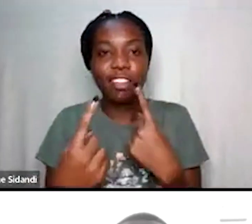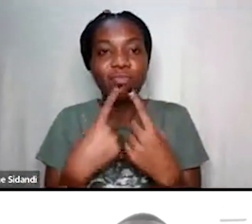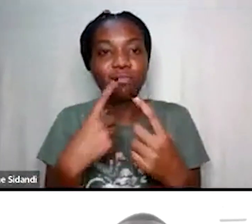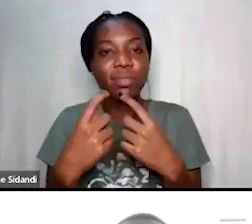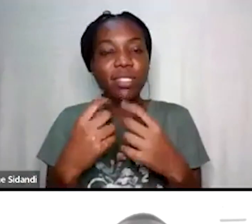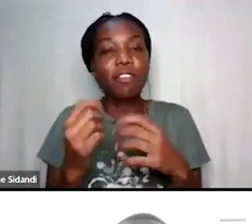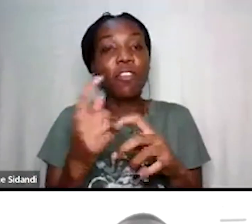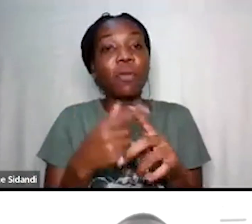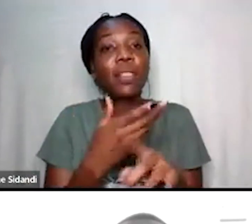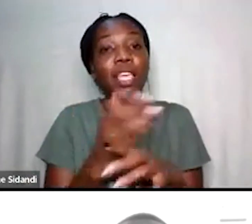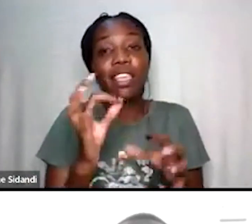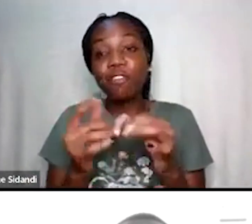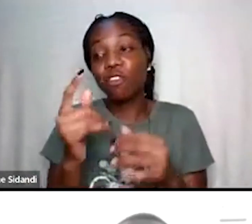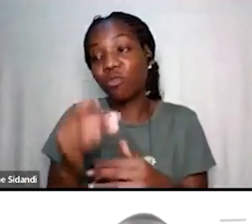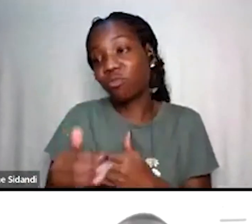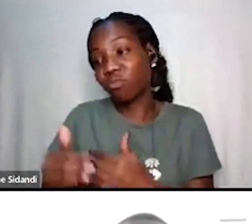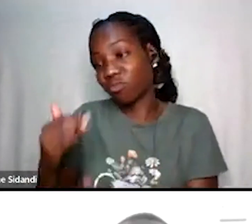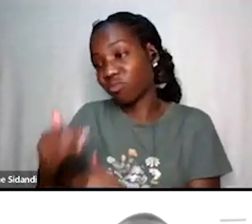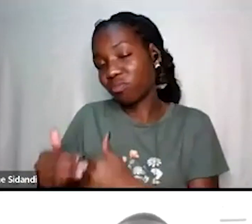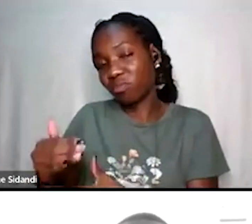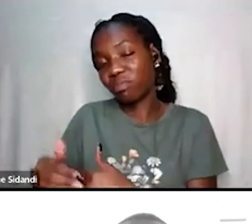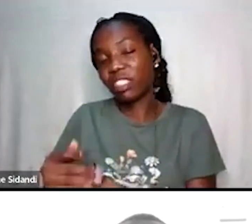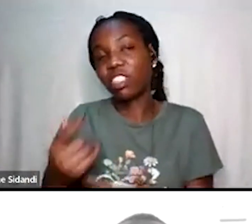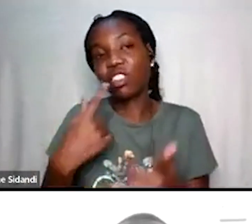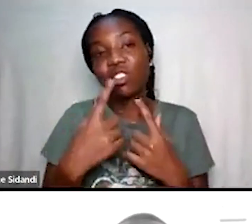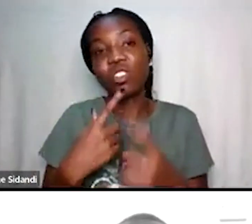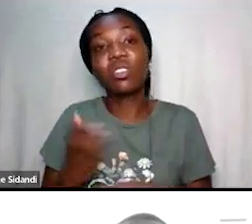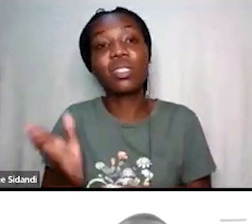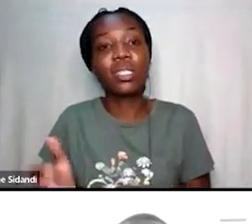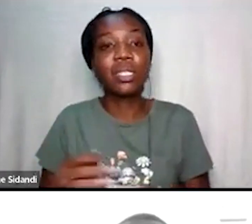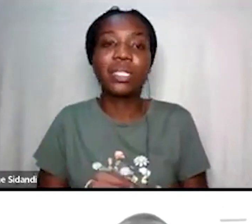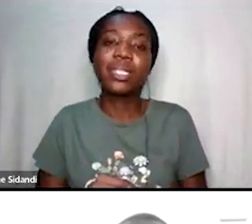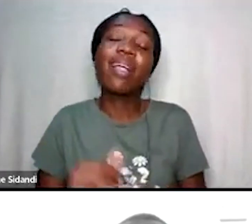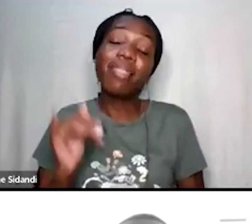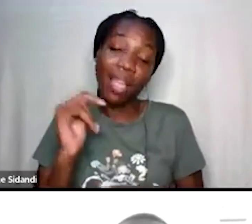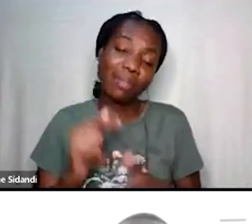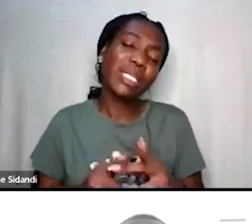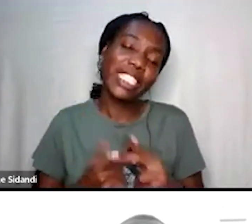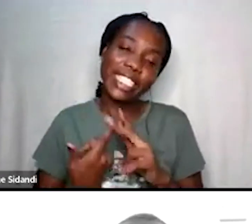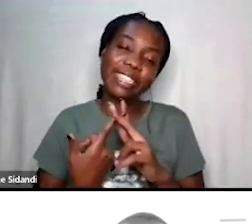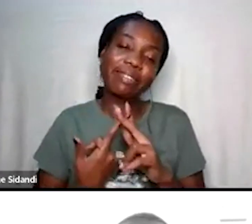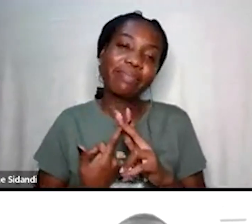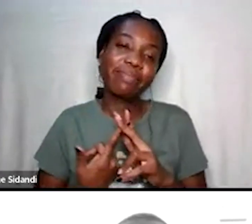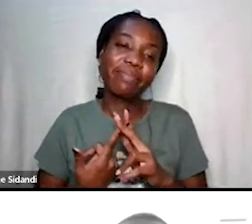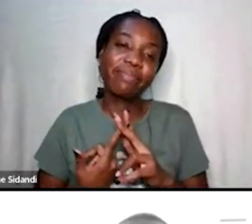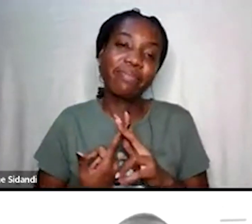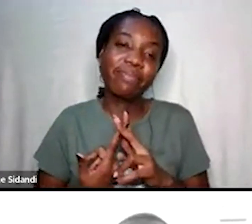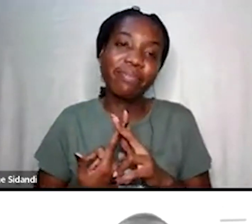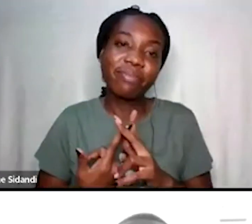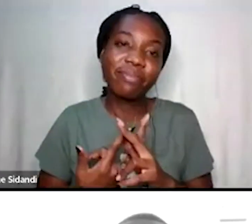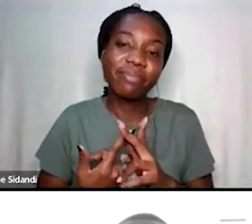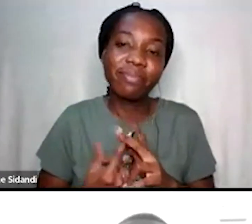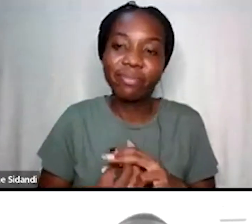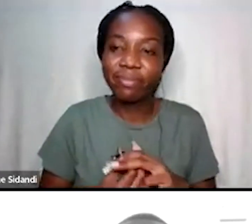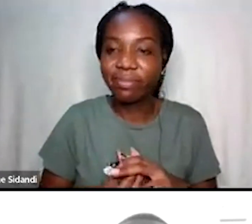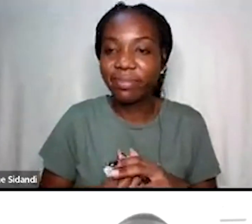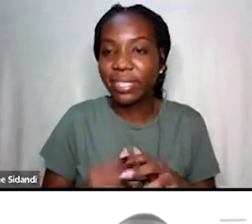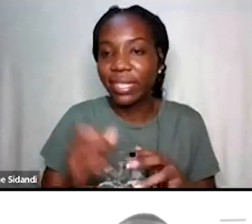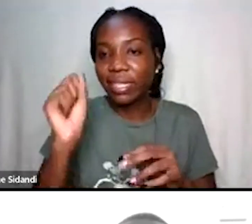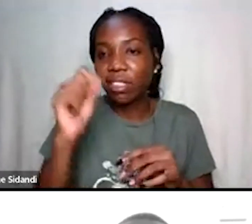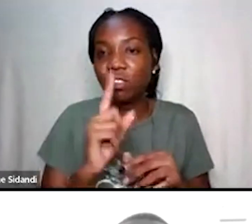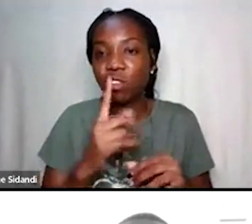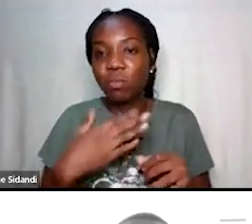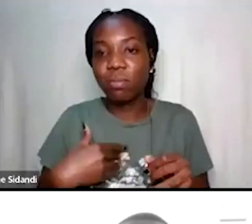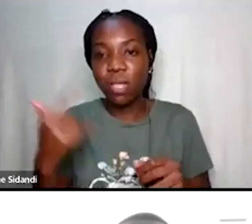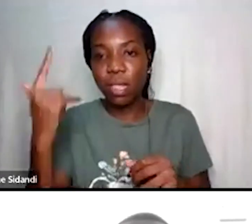if you're networking with only the people who are seated next to you, it is a beginning, right? All right. Yes. Yes, I think, Sarah,